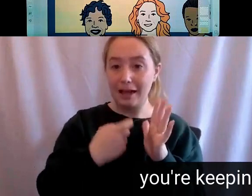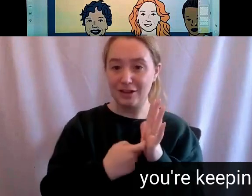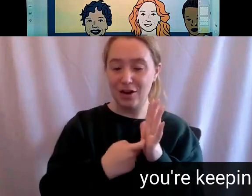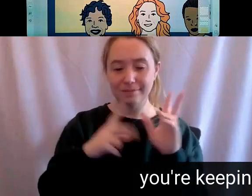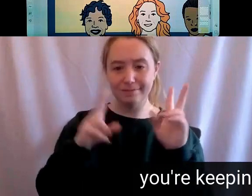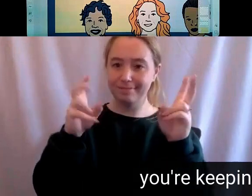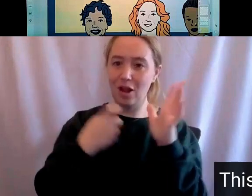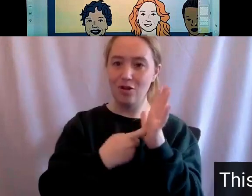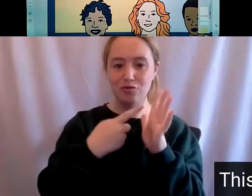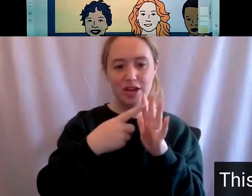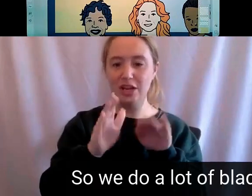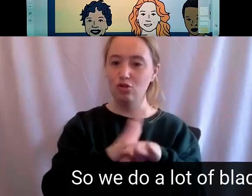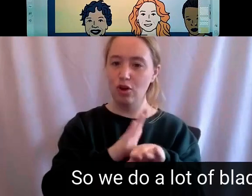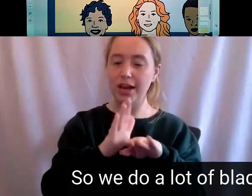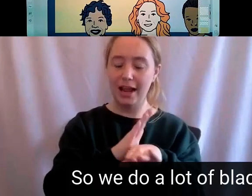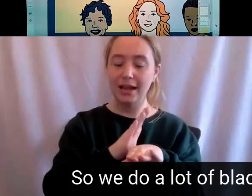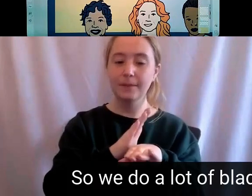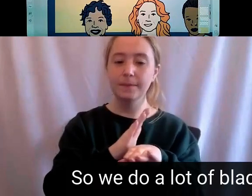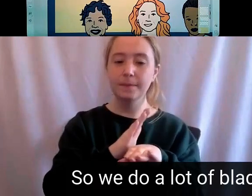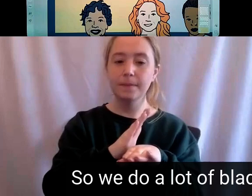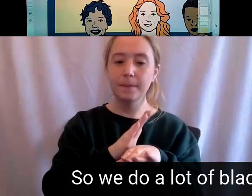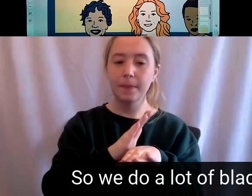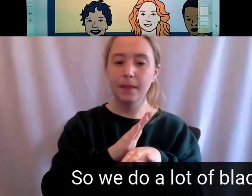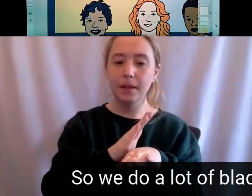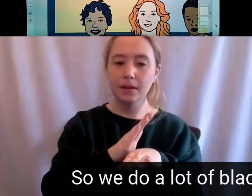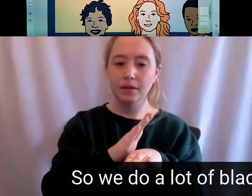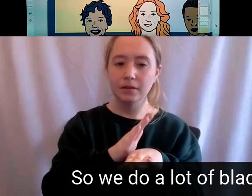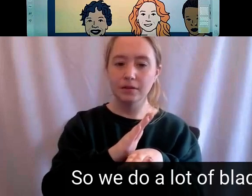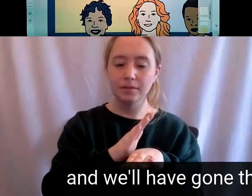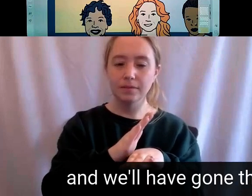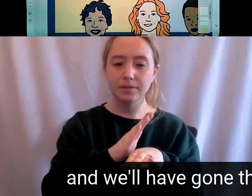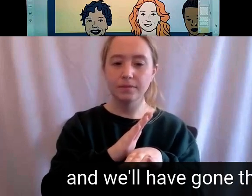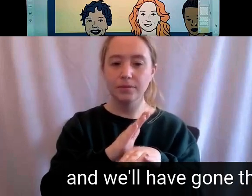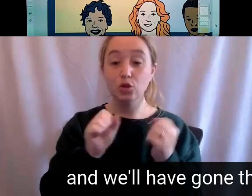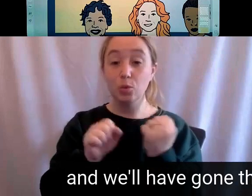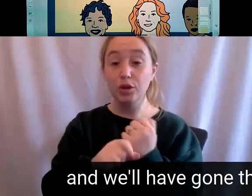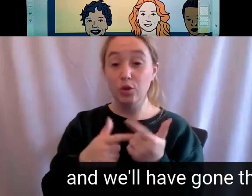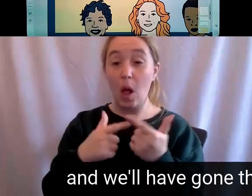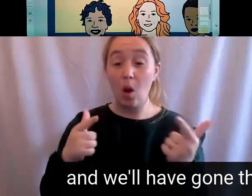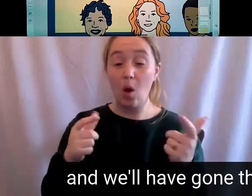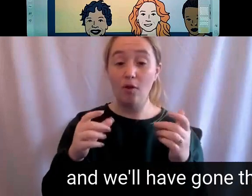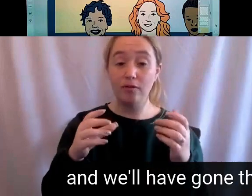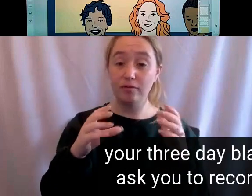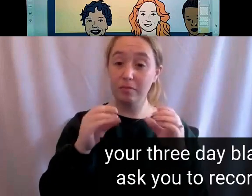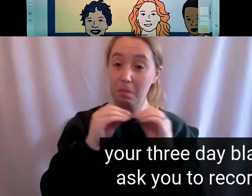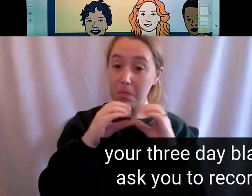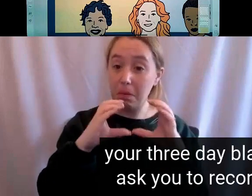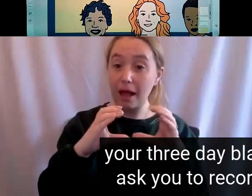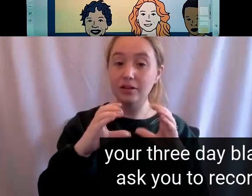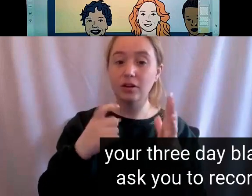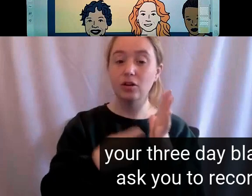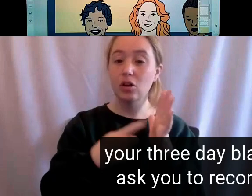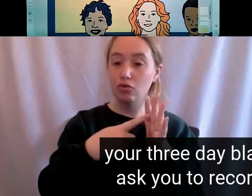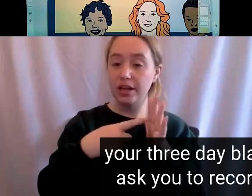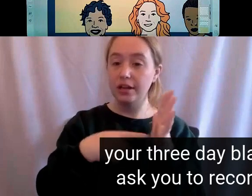me right, guys. This is fab. So we do a lot of bladder retraining with folks. And we'll have gone through your bladder diary, your 3-day